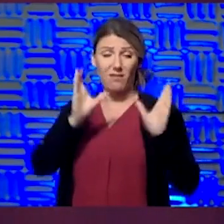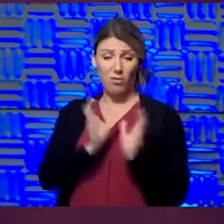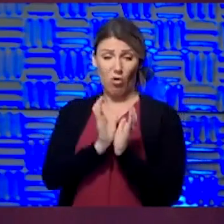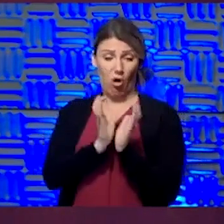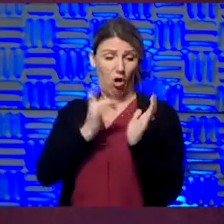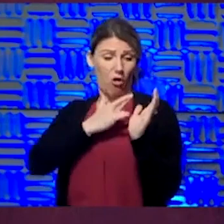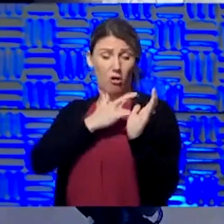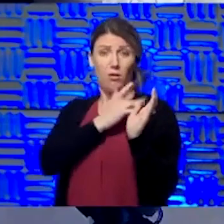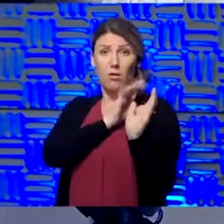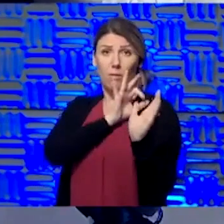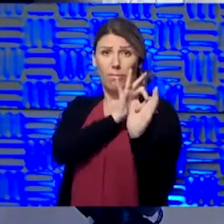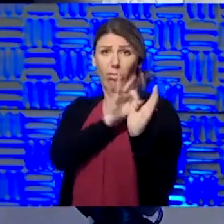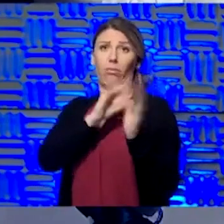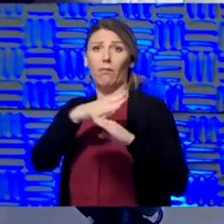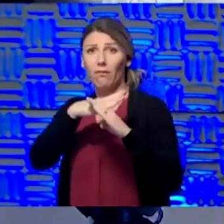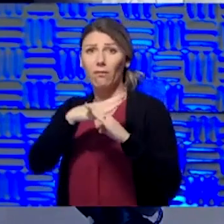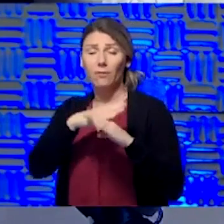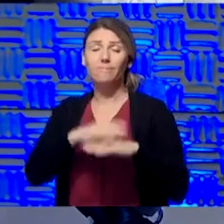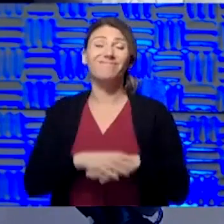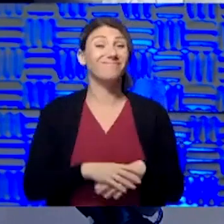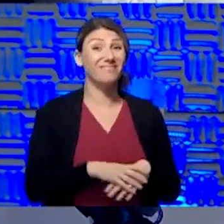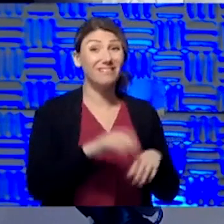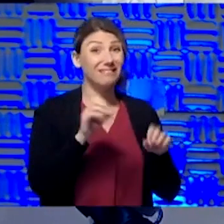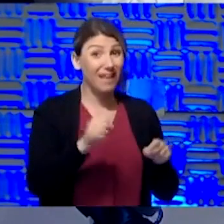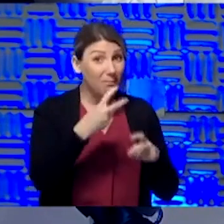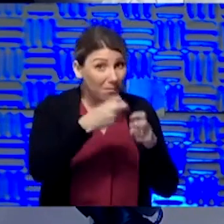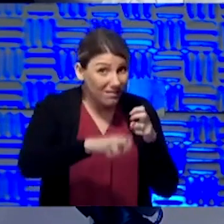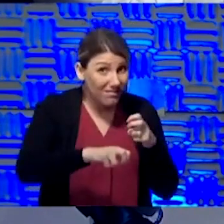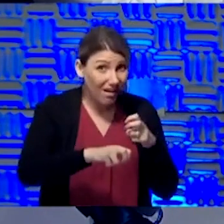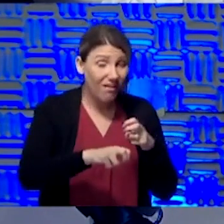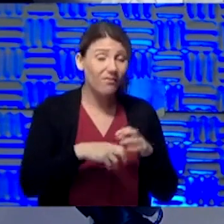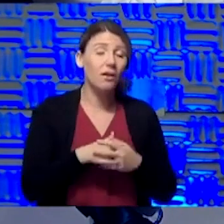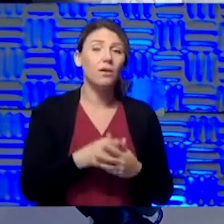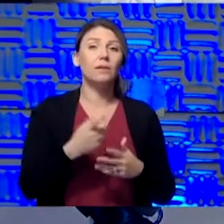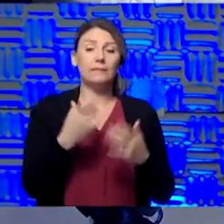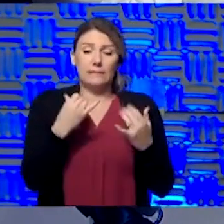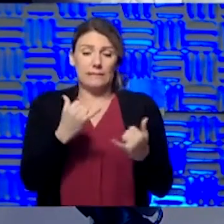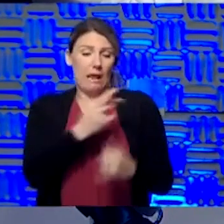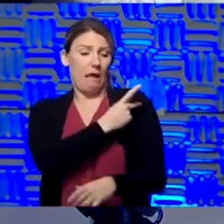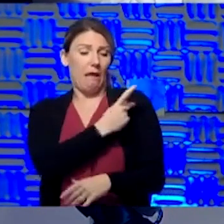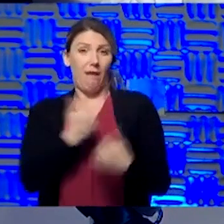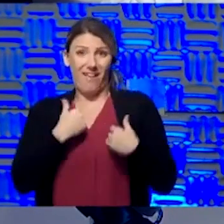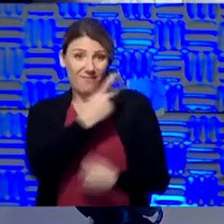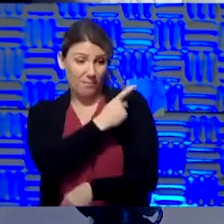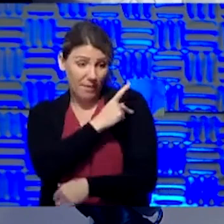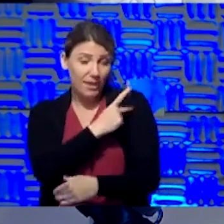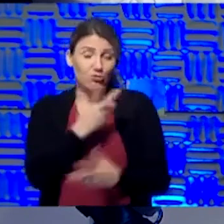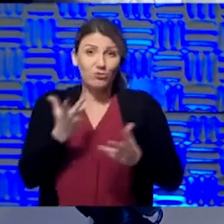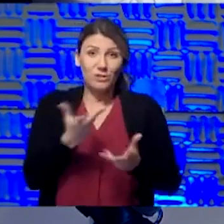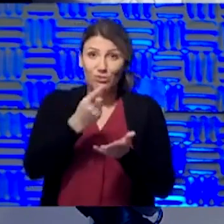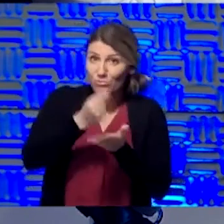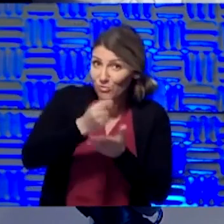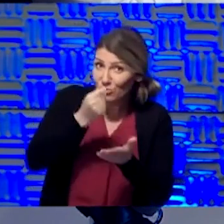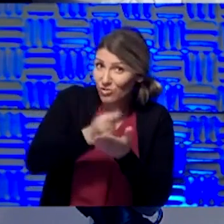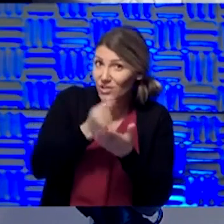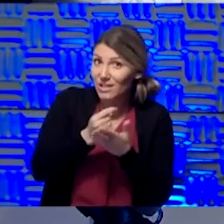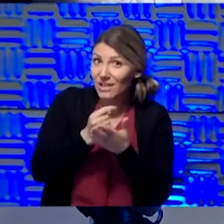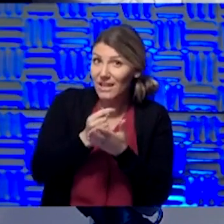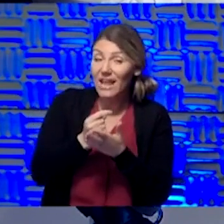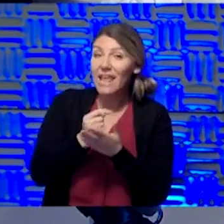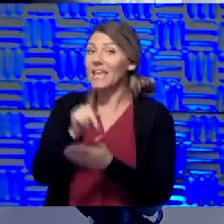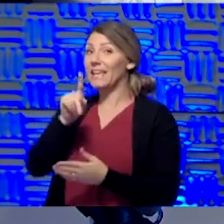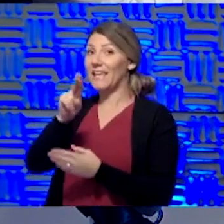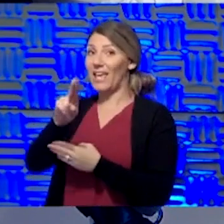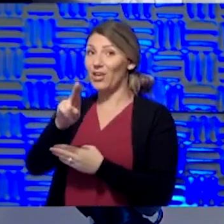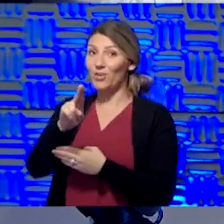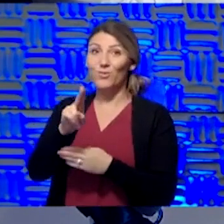really a tough ending. We have today a patient who was treated here through the University of Kansas Health System, somebody